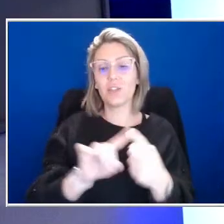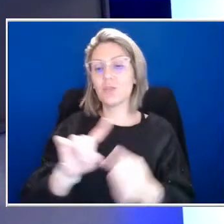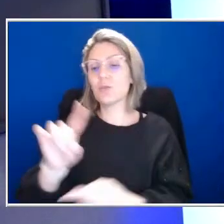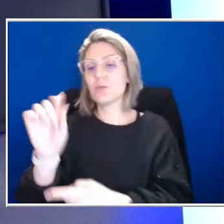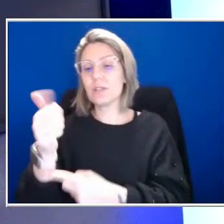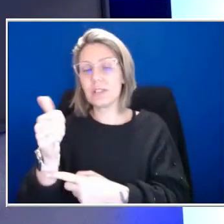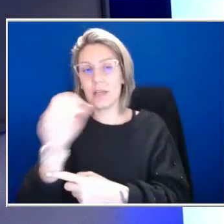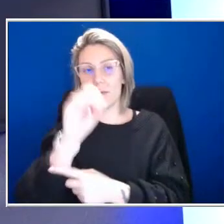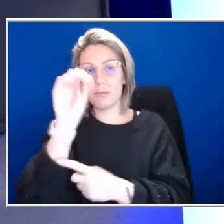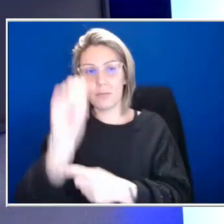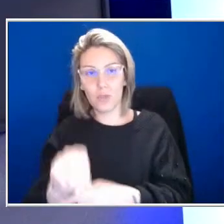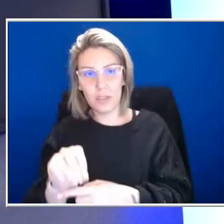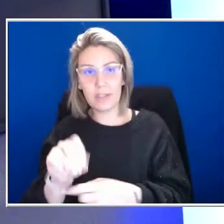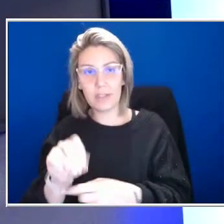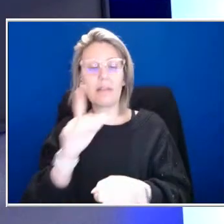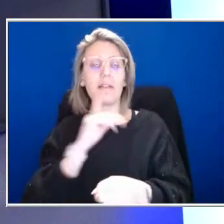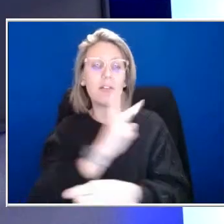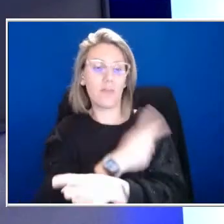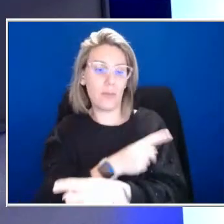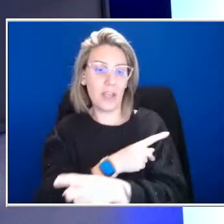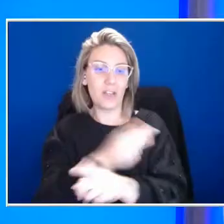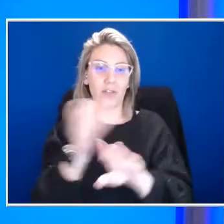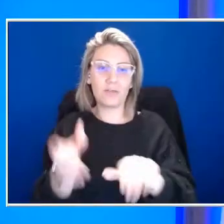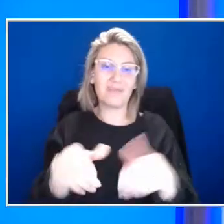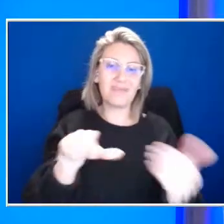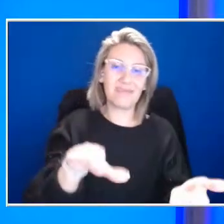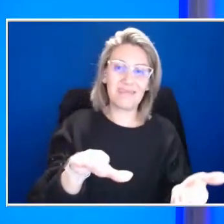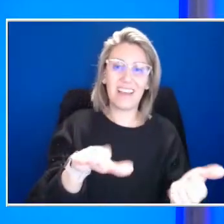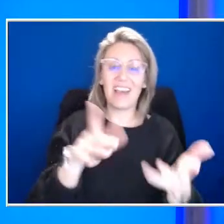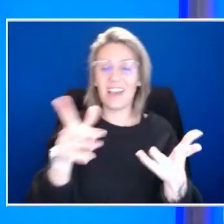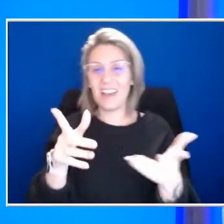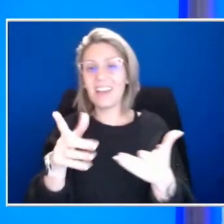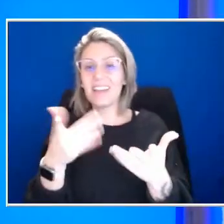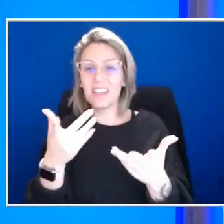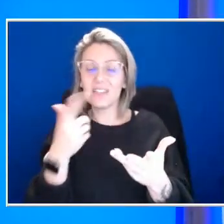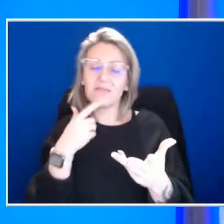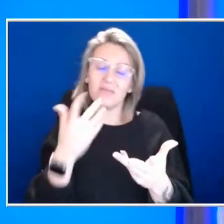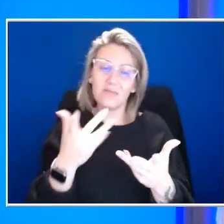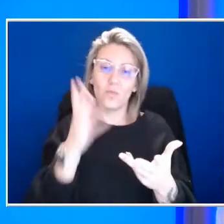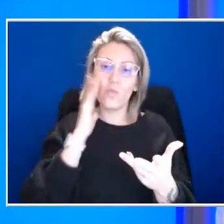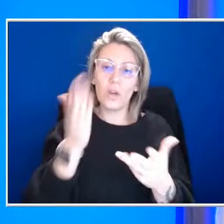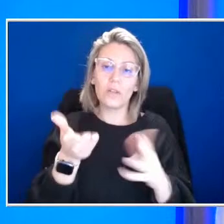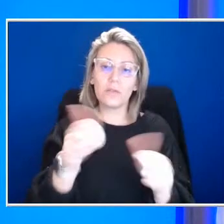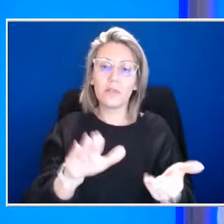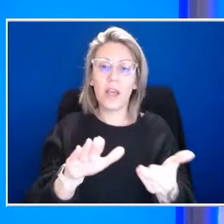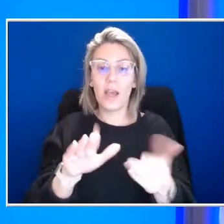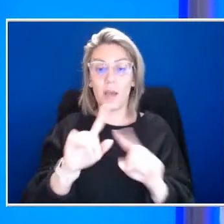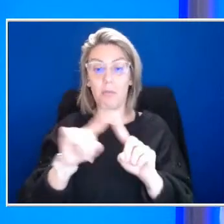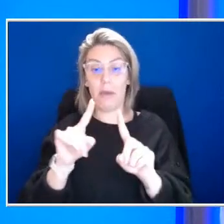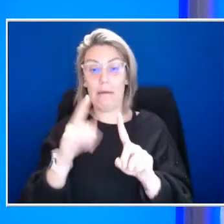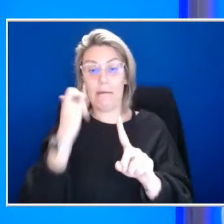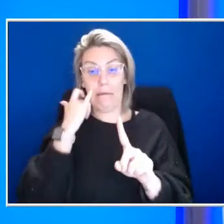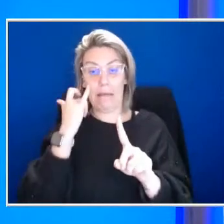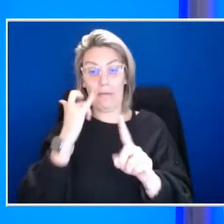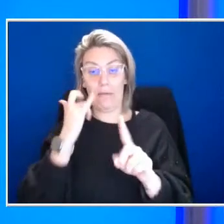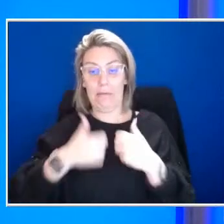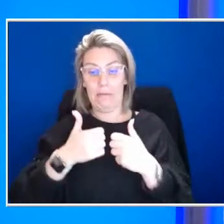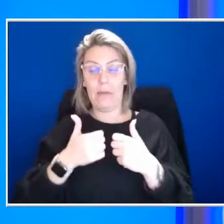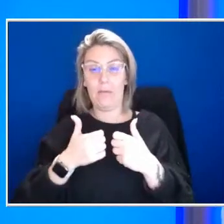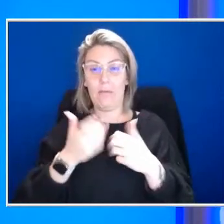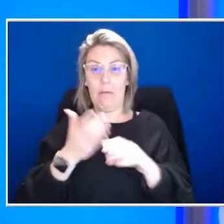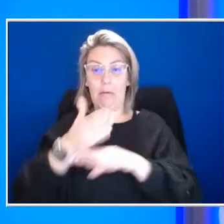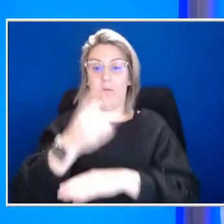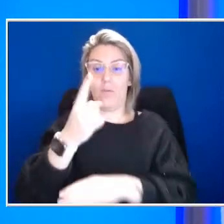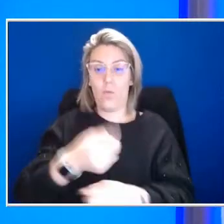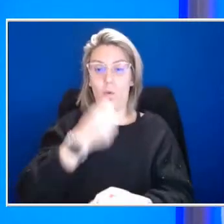after heart transplant within a year. But if you survive first year, you live about 13 years. So what we look into to see if somebody is eligible for heart transplant,